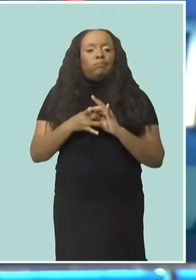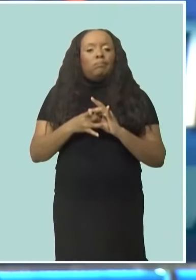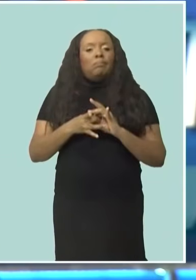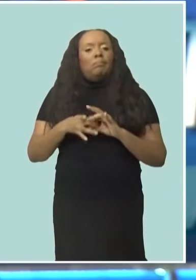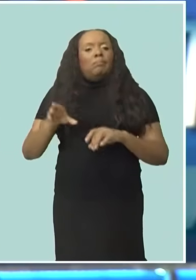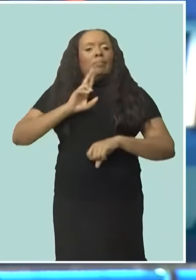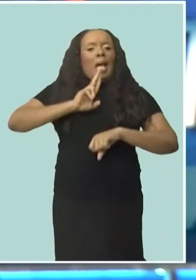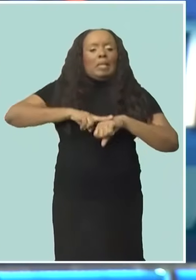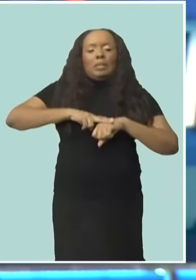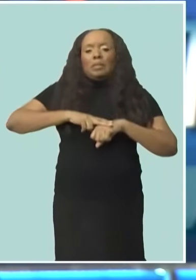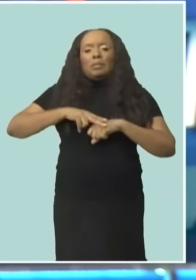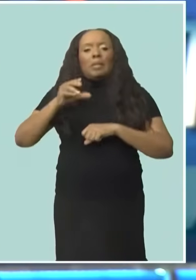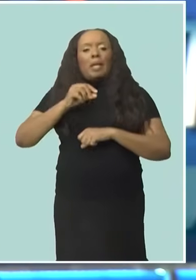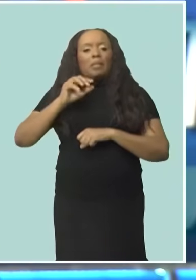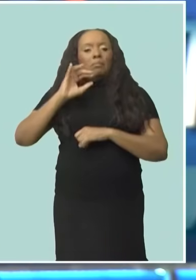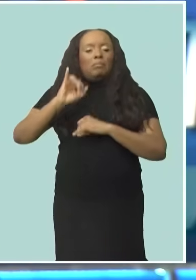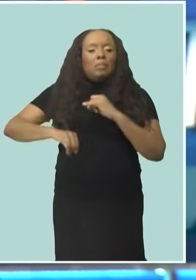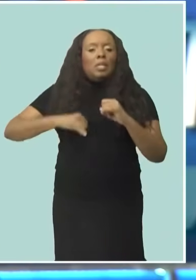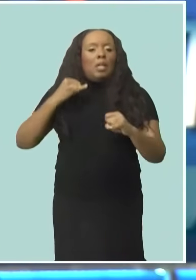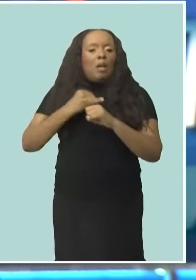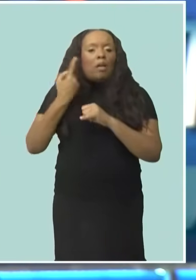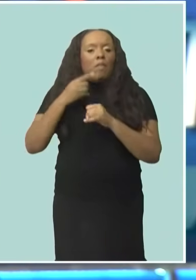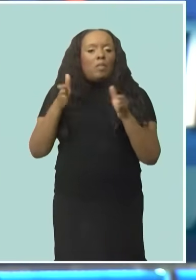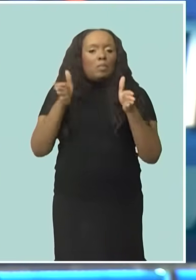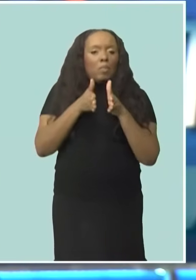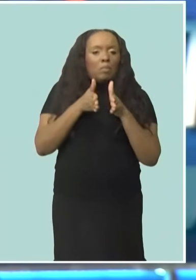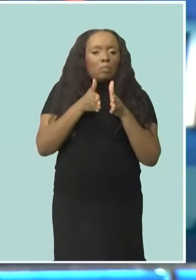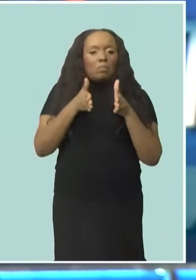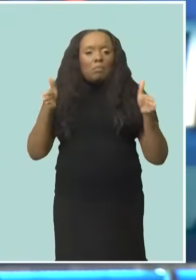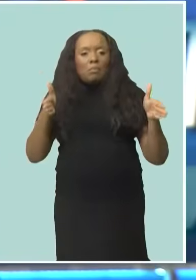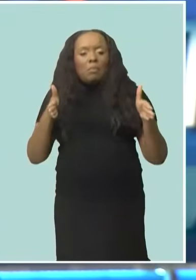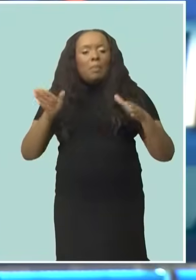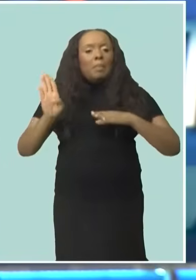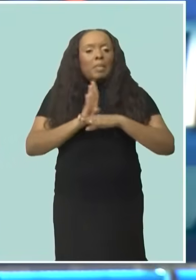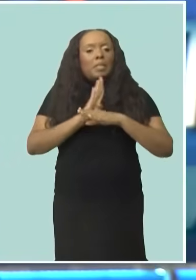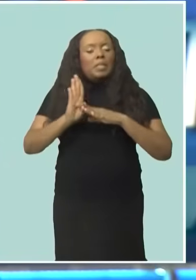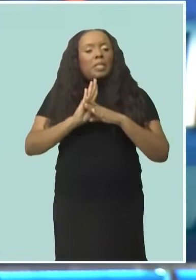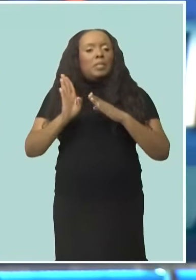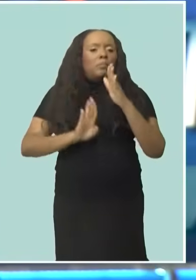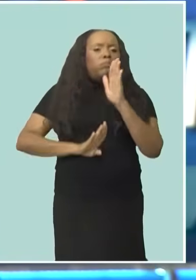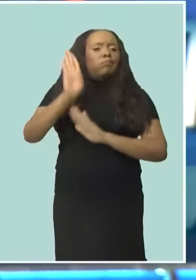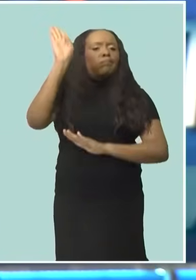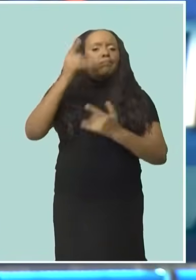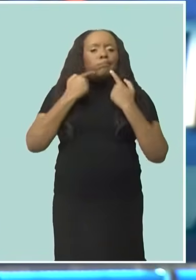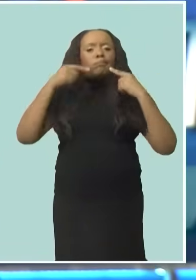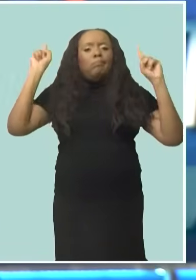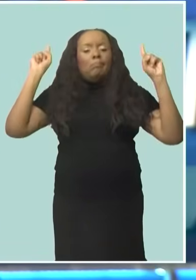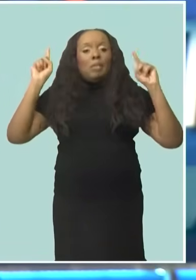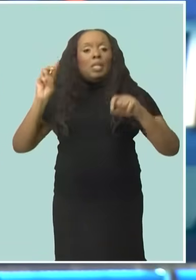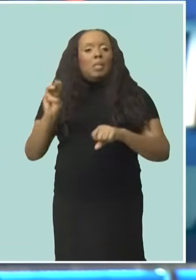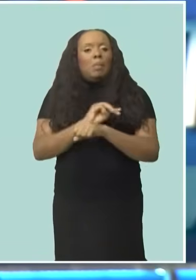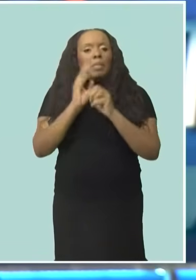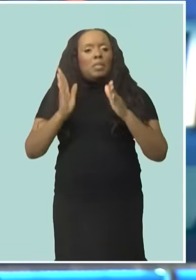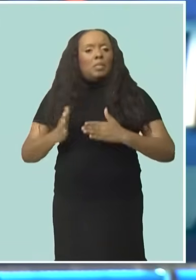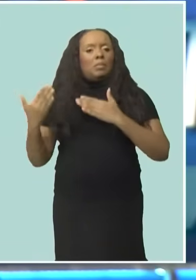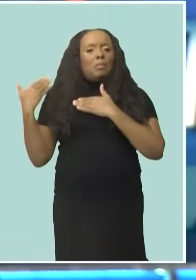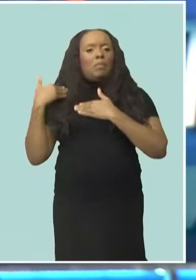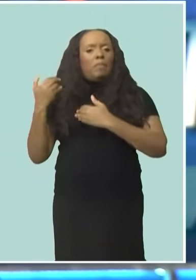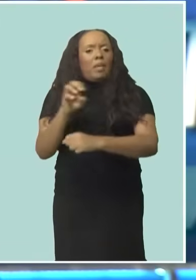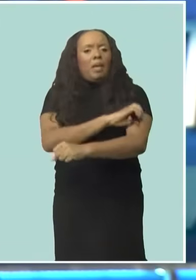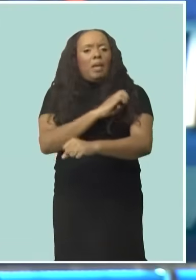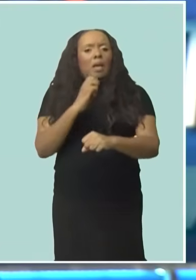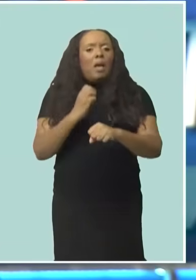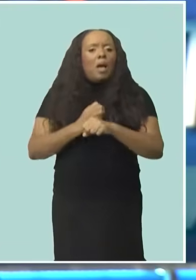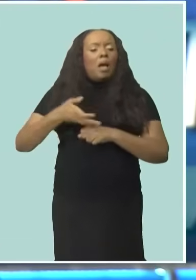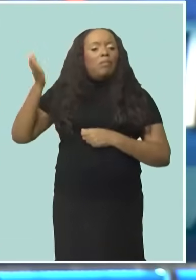to allow micro, small, and medium enterprises to thrive. It is coming from Minister of Energy and Business, Senator Lisa